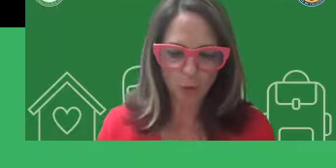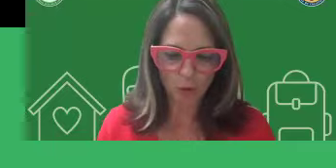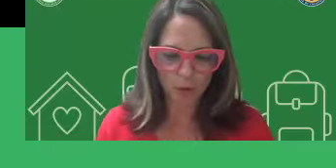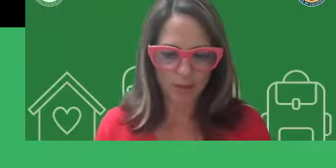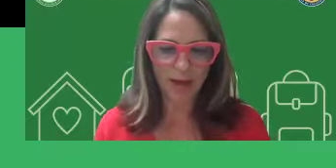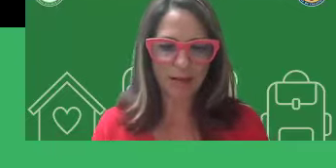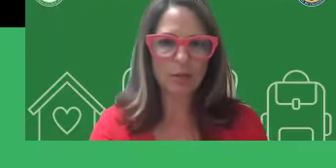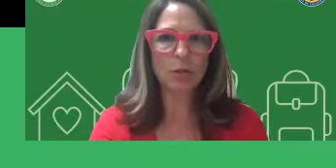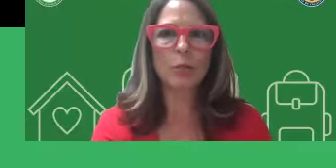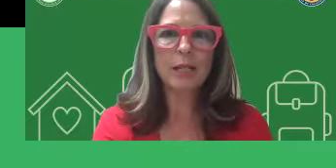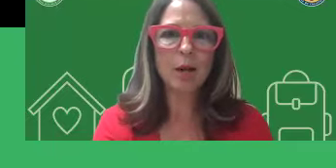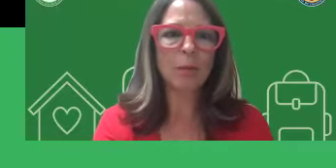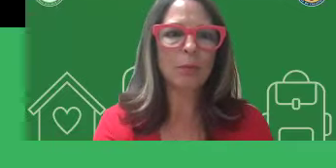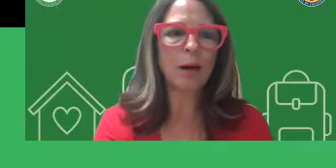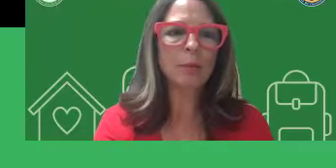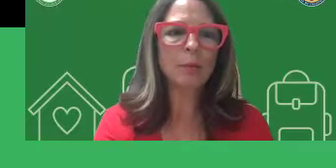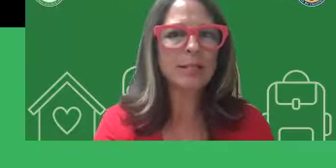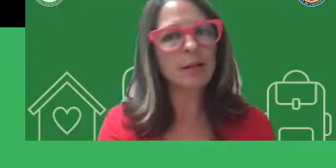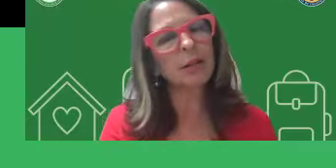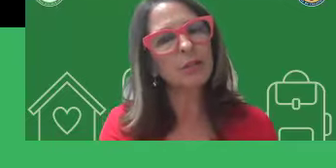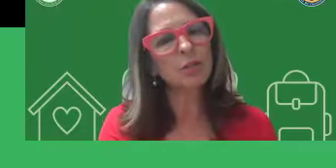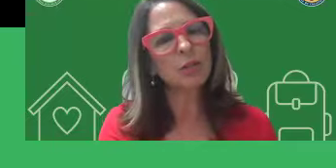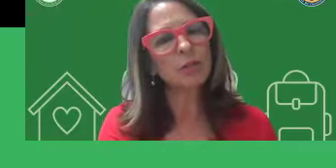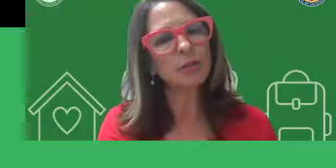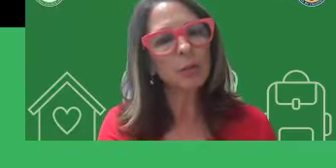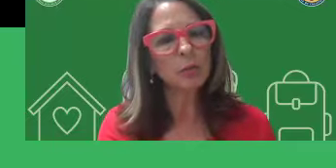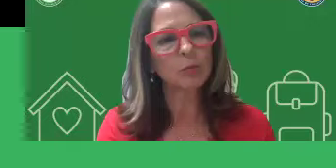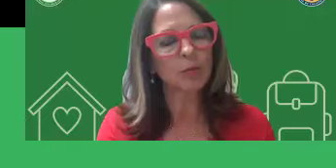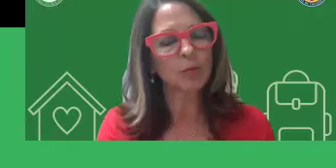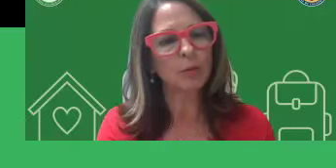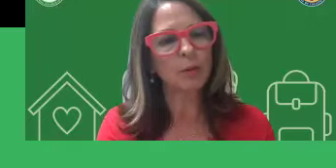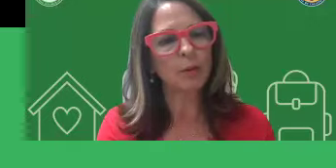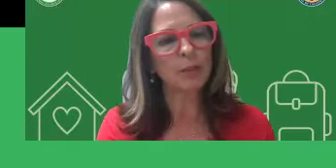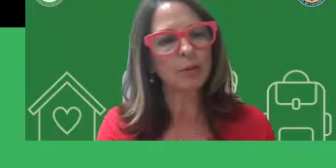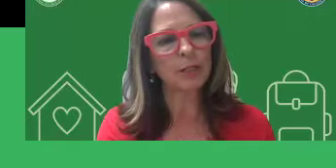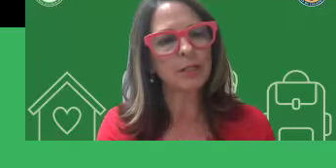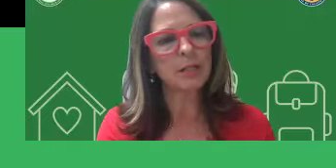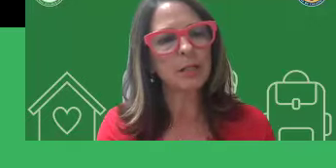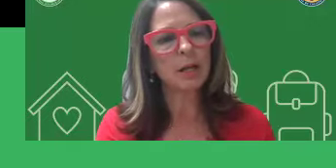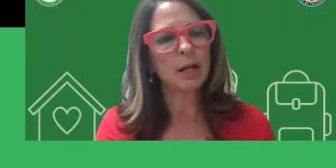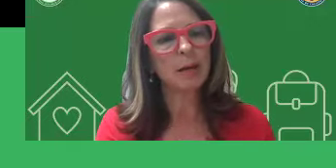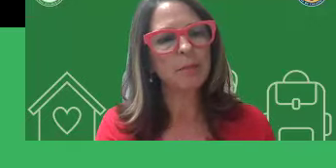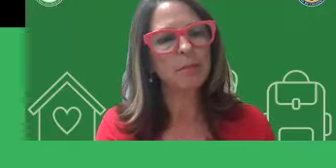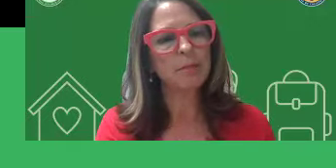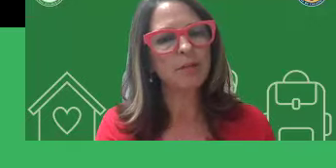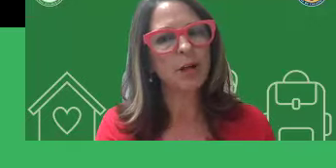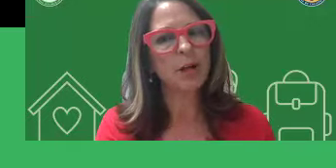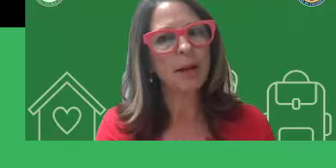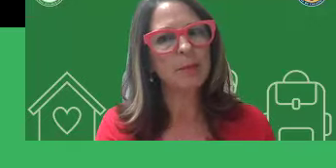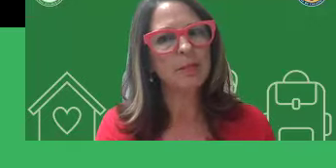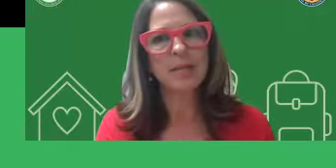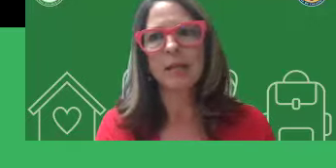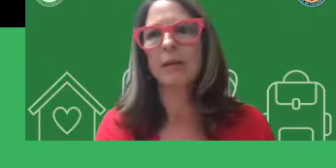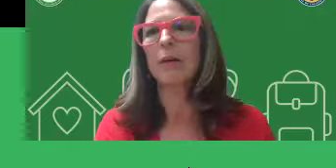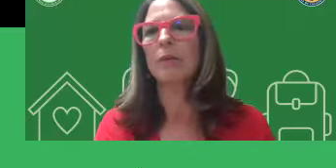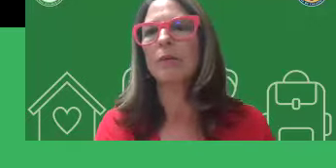Our first poll that we are probably, Sarah, if you can launch the poll, that would be great. If not,